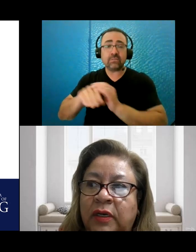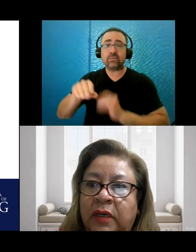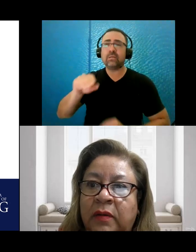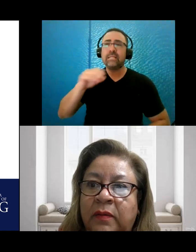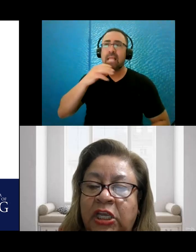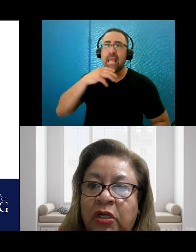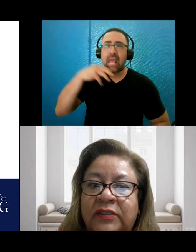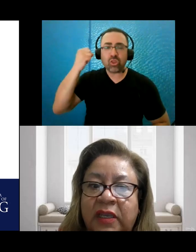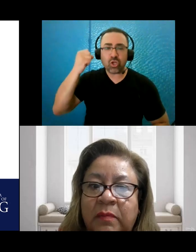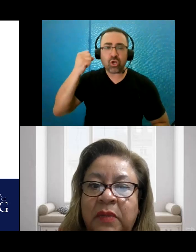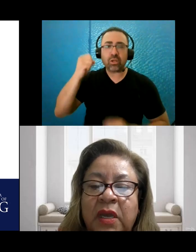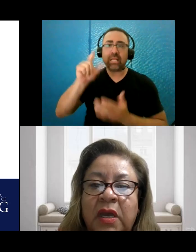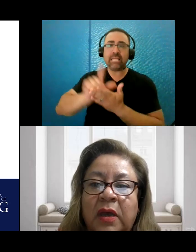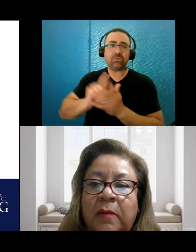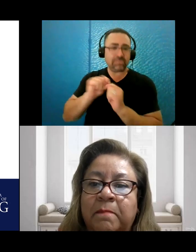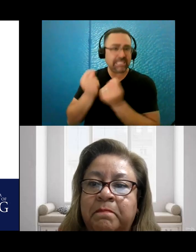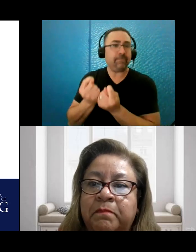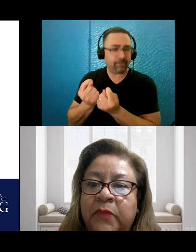elder legal team.